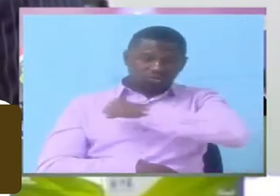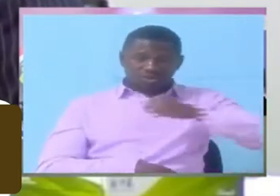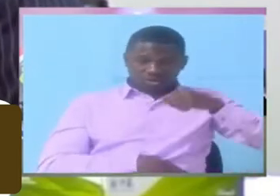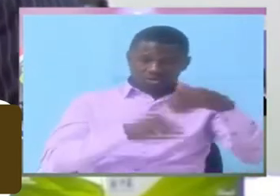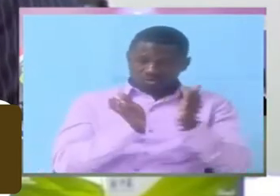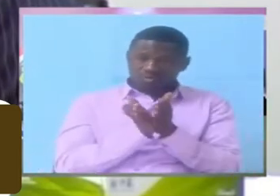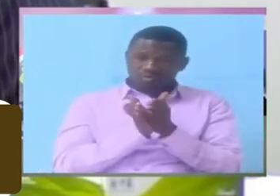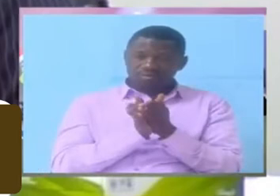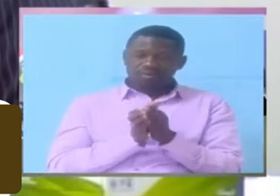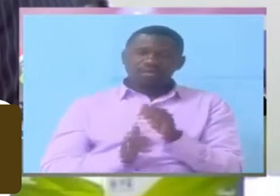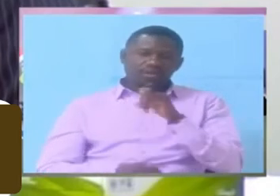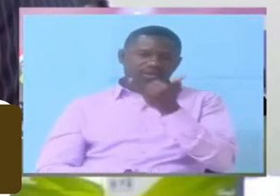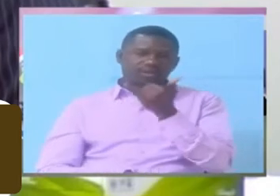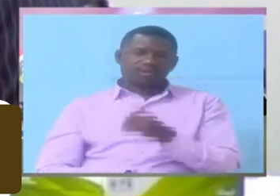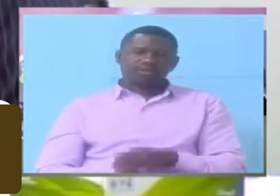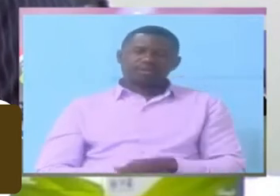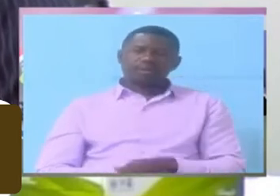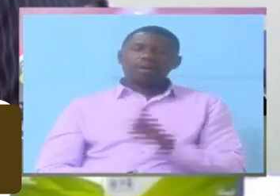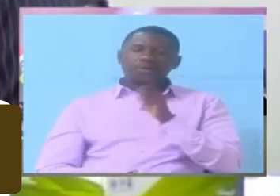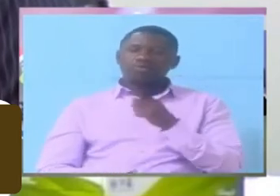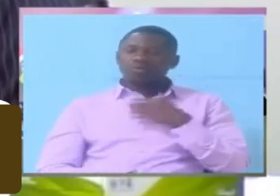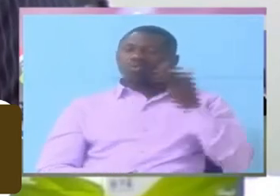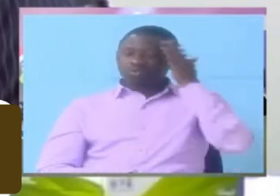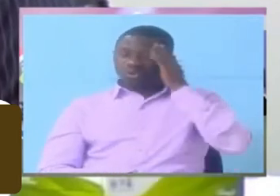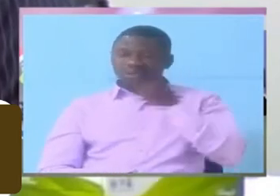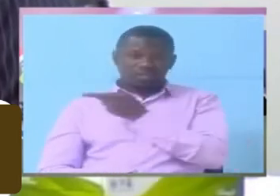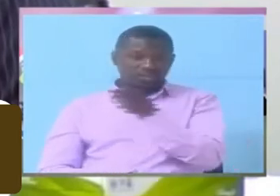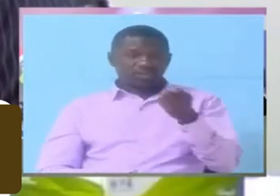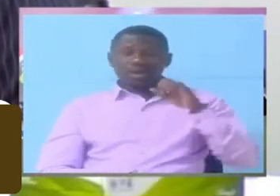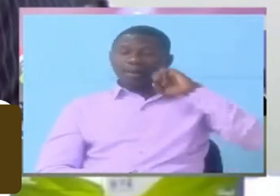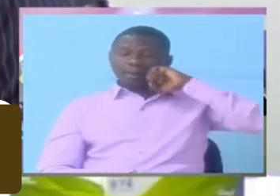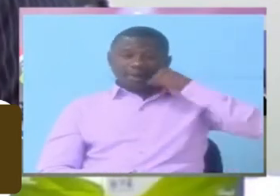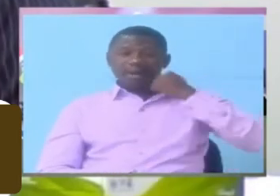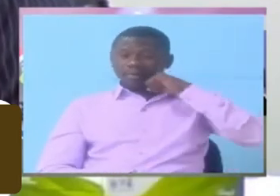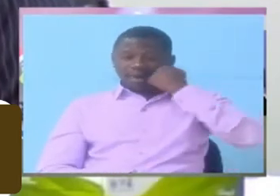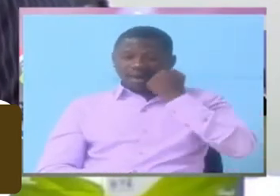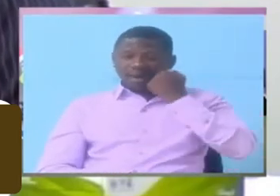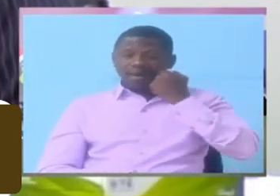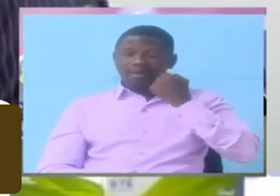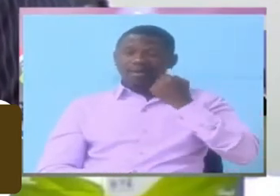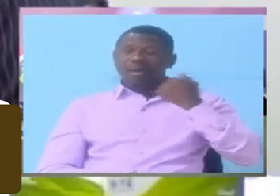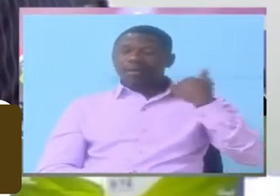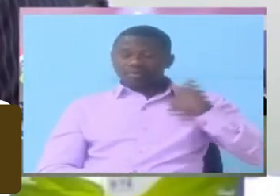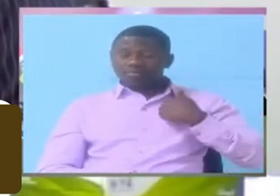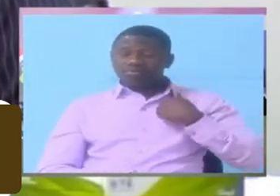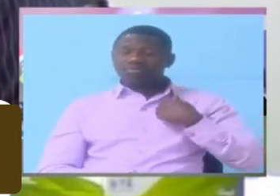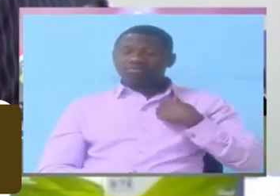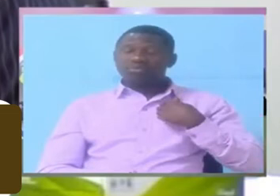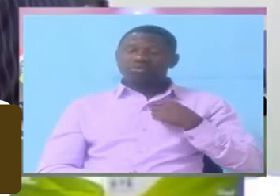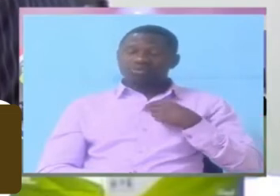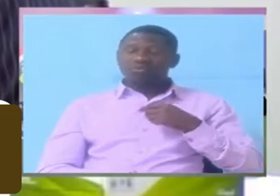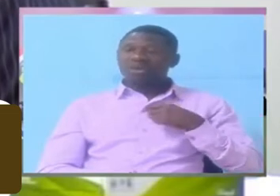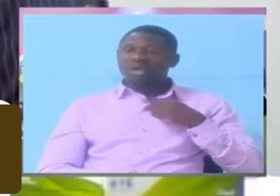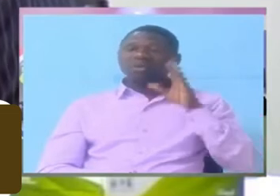But it was known that these black were committing crimes. Bare alonta la ko ñing fem fi dunna le ka bara jawul kele.